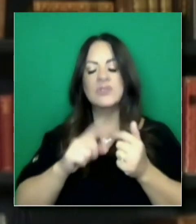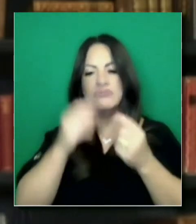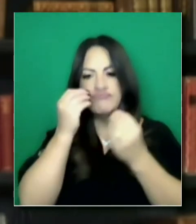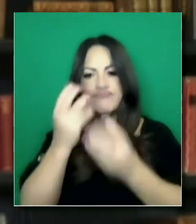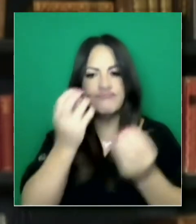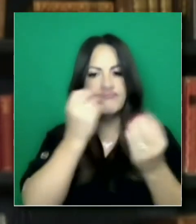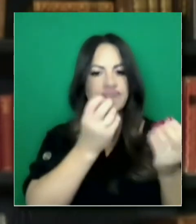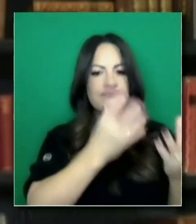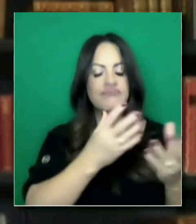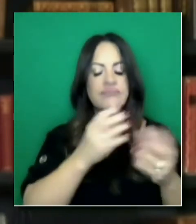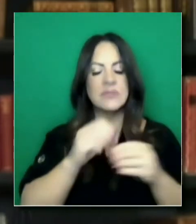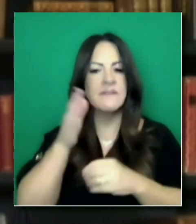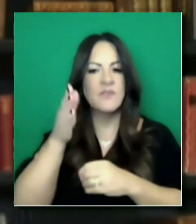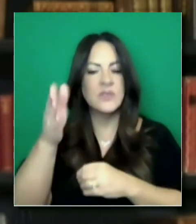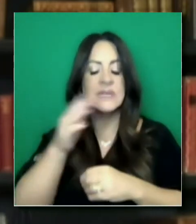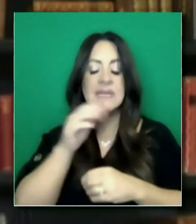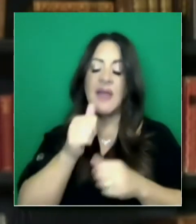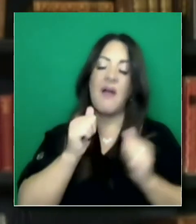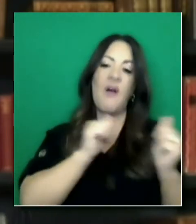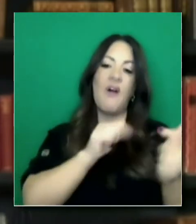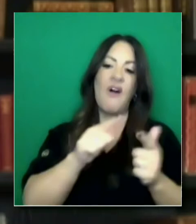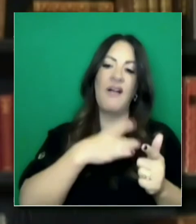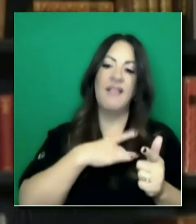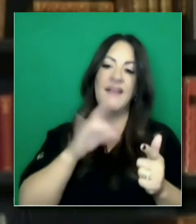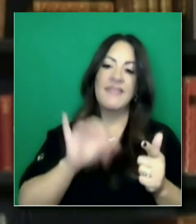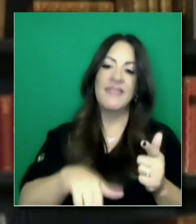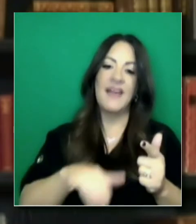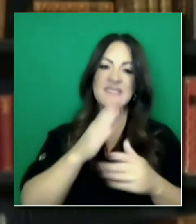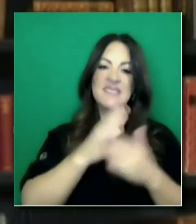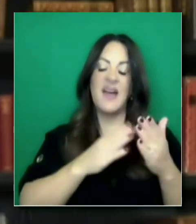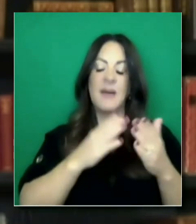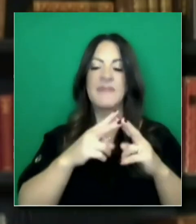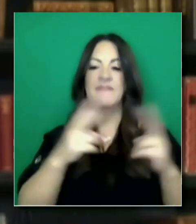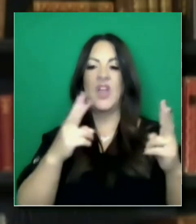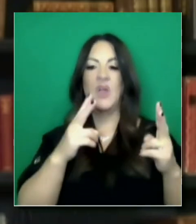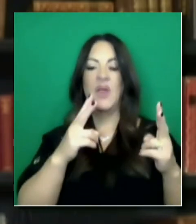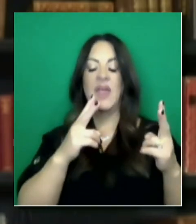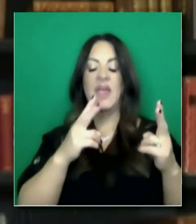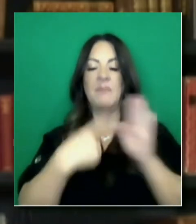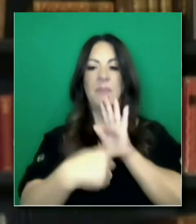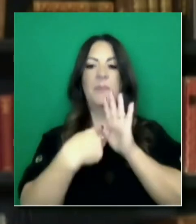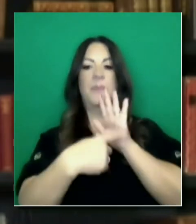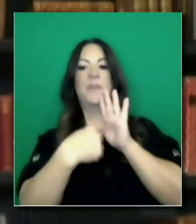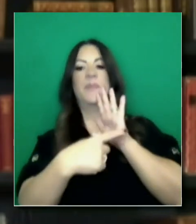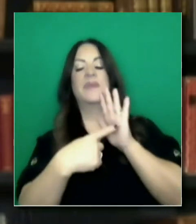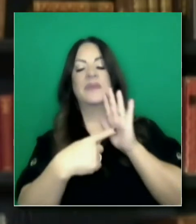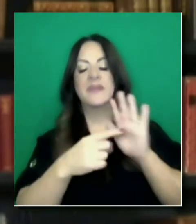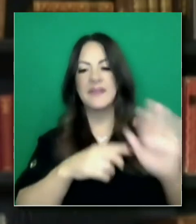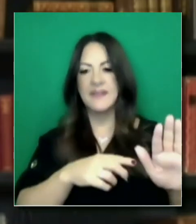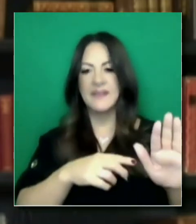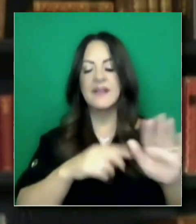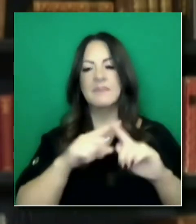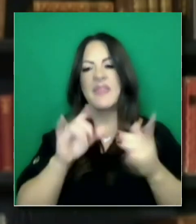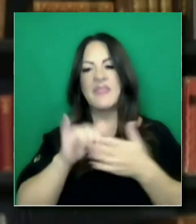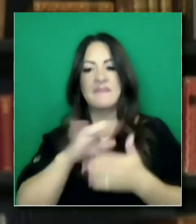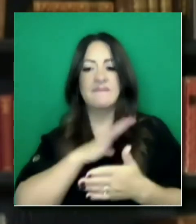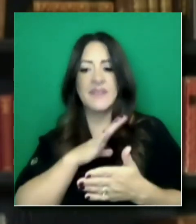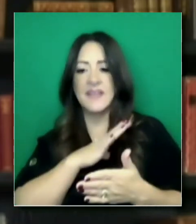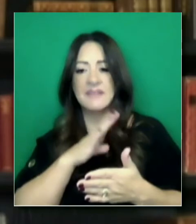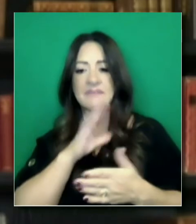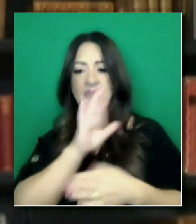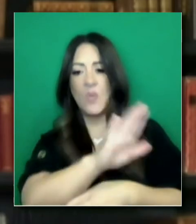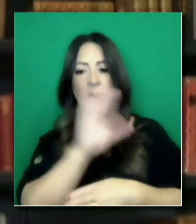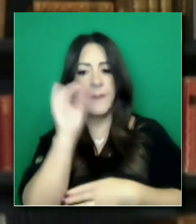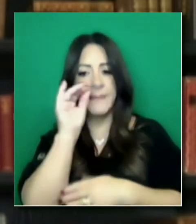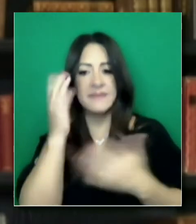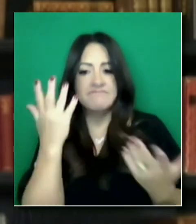future. Not everyone likes that, and some have been particularly critical. And I understand that. Good people can disagree. Some people